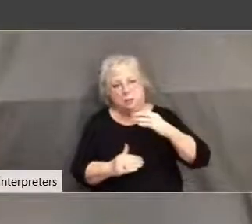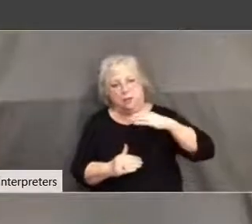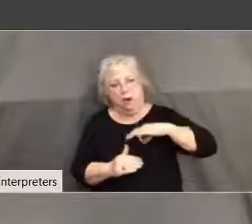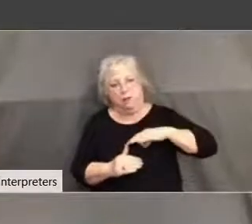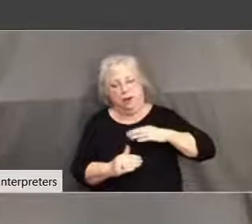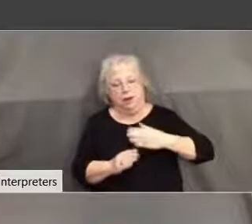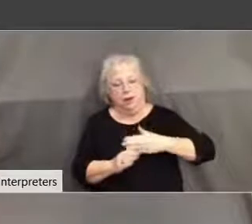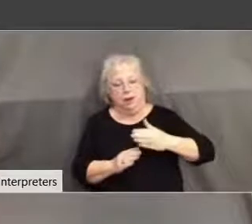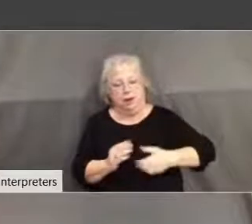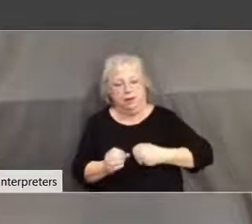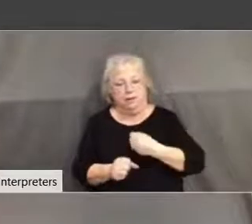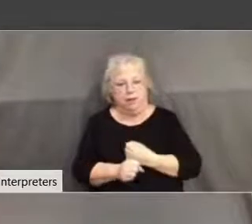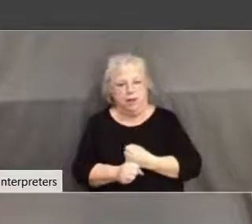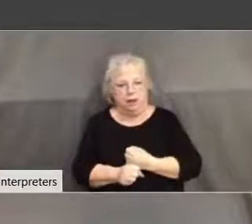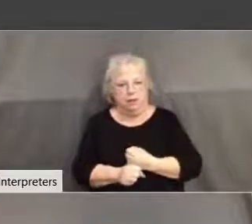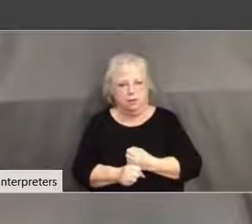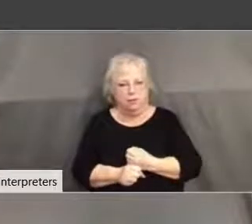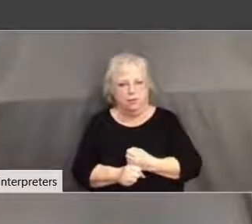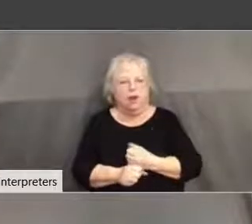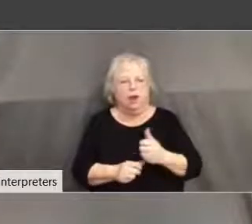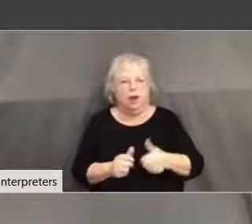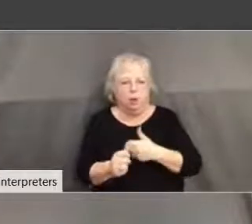year according to the Affordable Care Act?